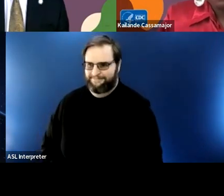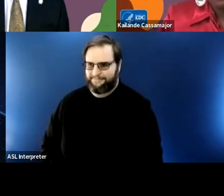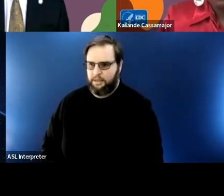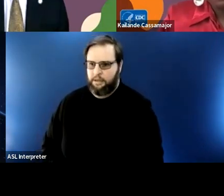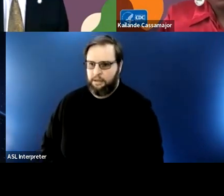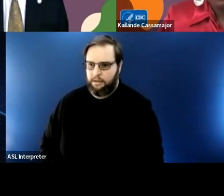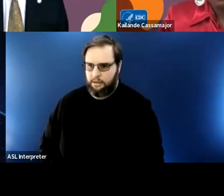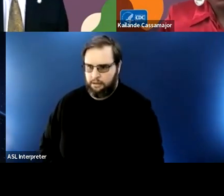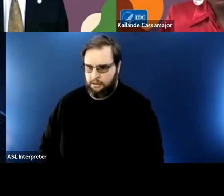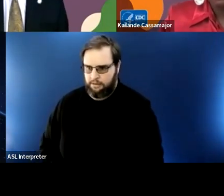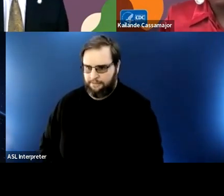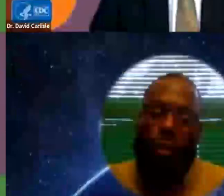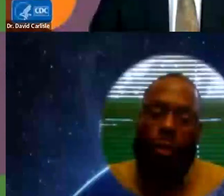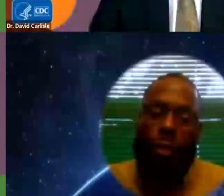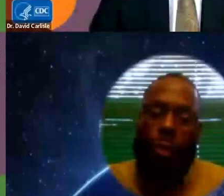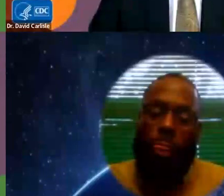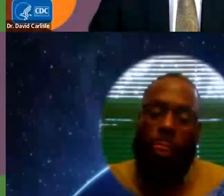anything to that?